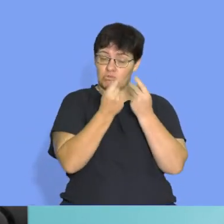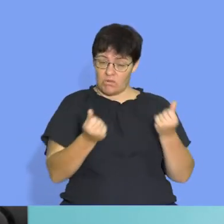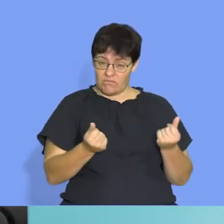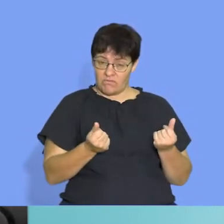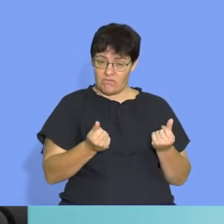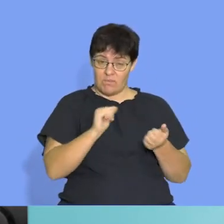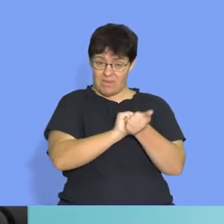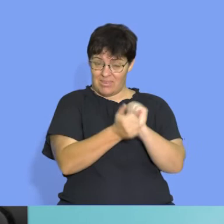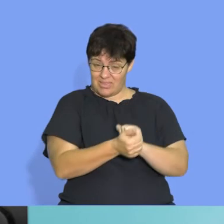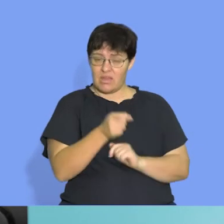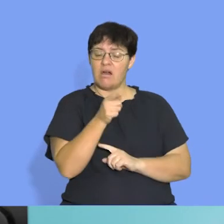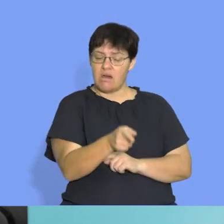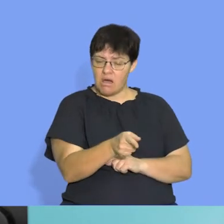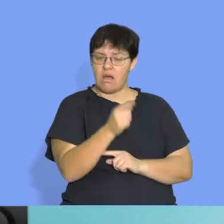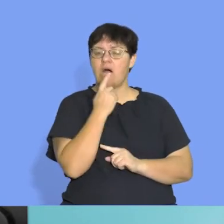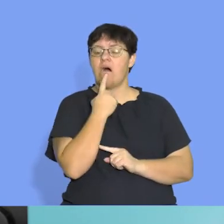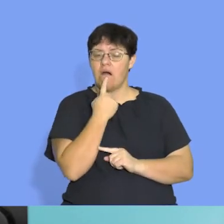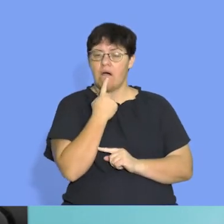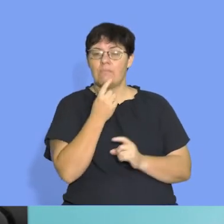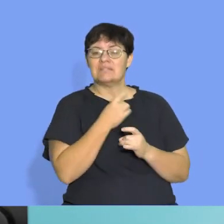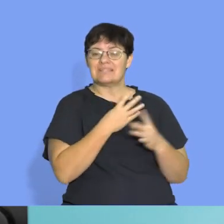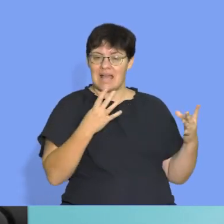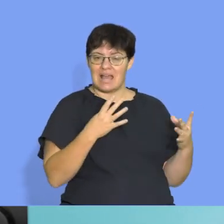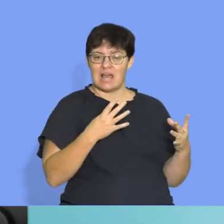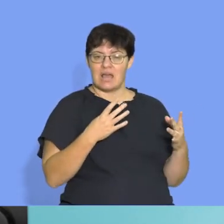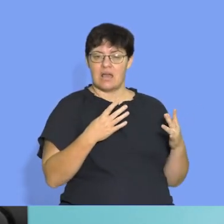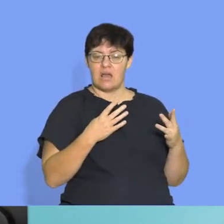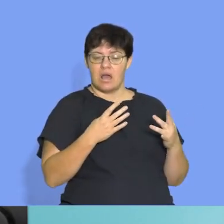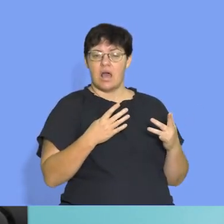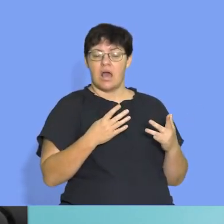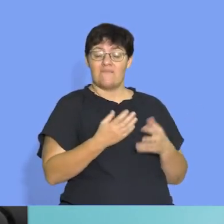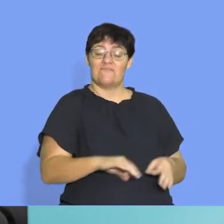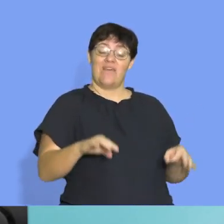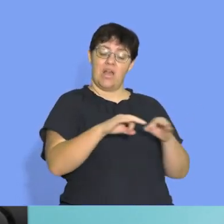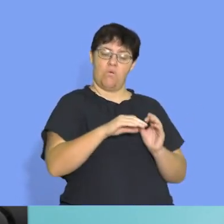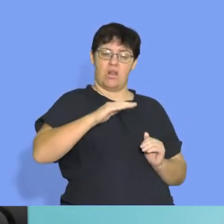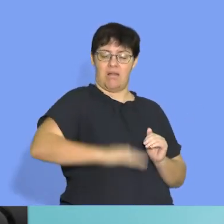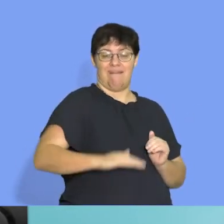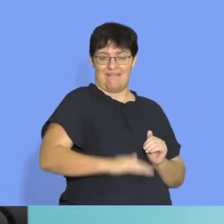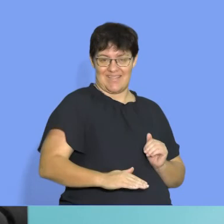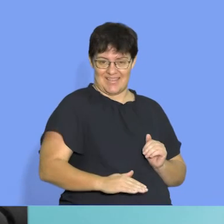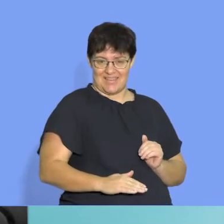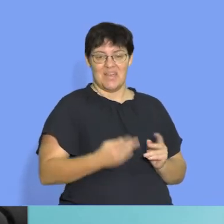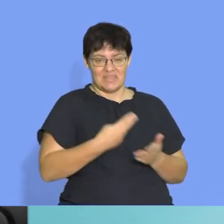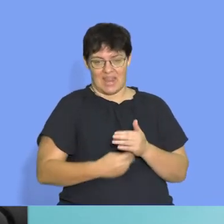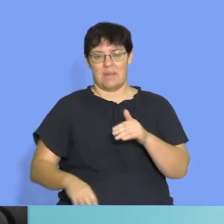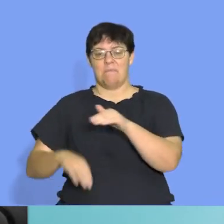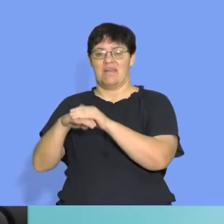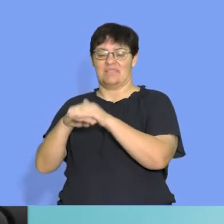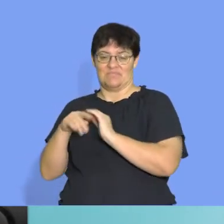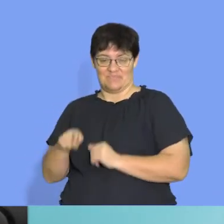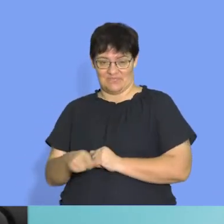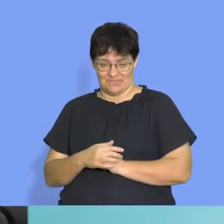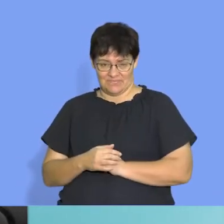always start with the least value, so the minimum value and then the maximum value. Remember,